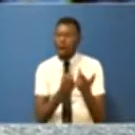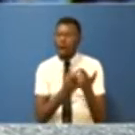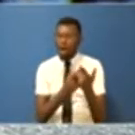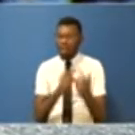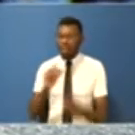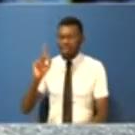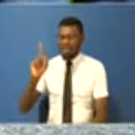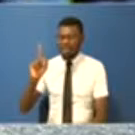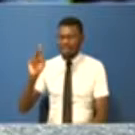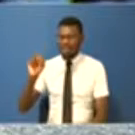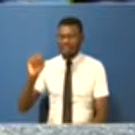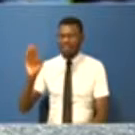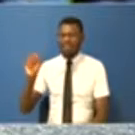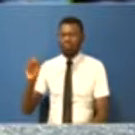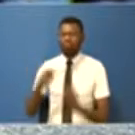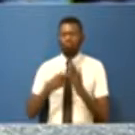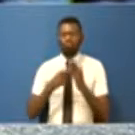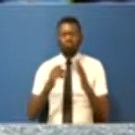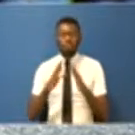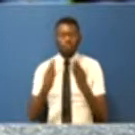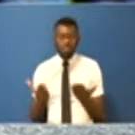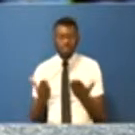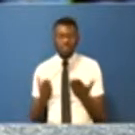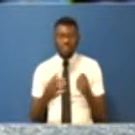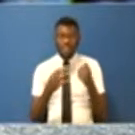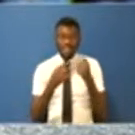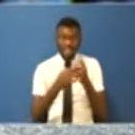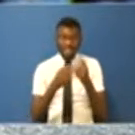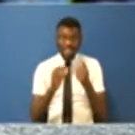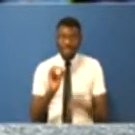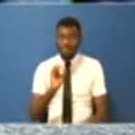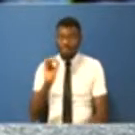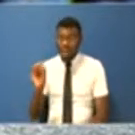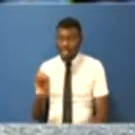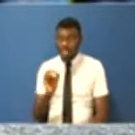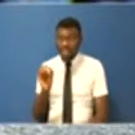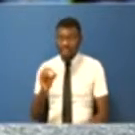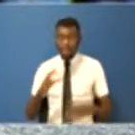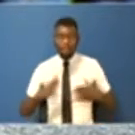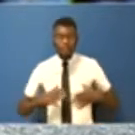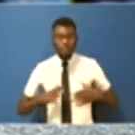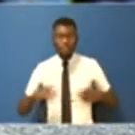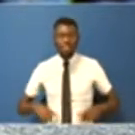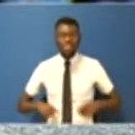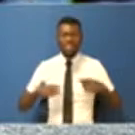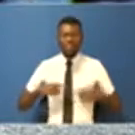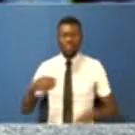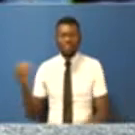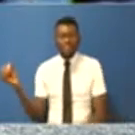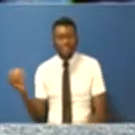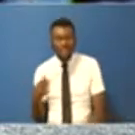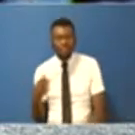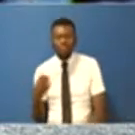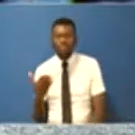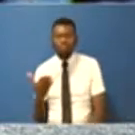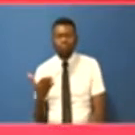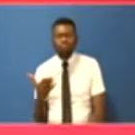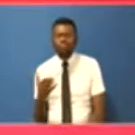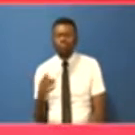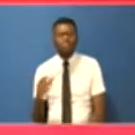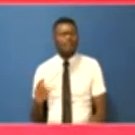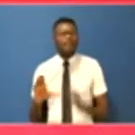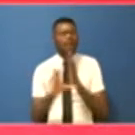national bureau of statistics um 80 percent of the people who live in informal settlements across the